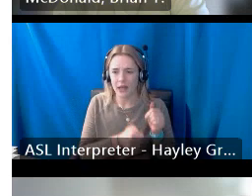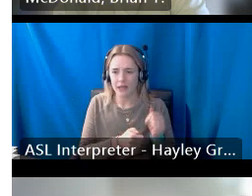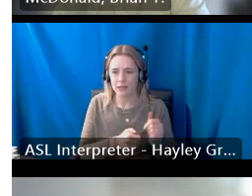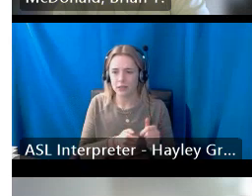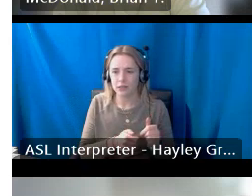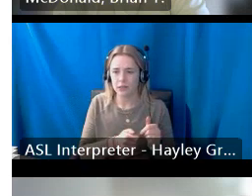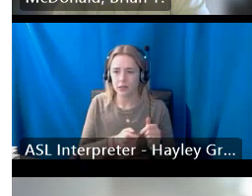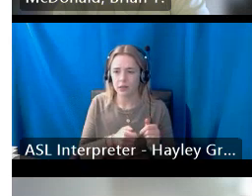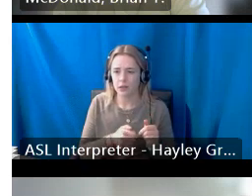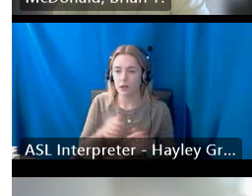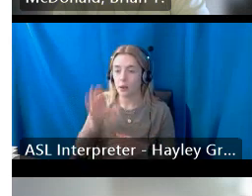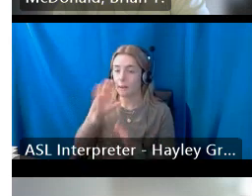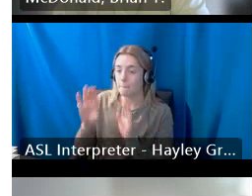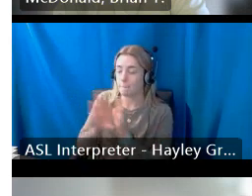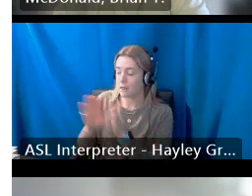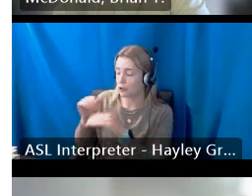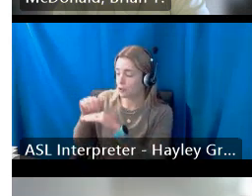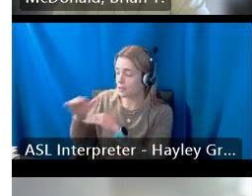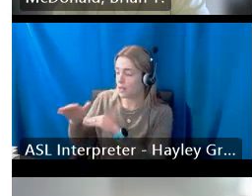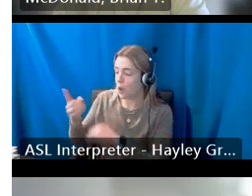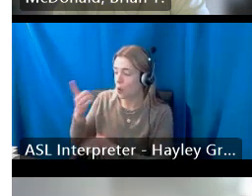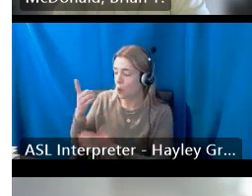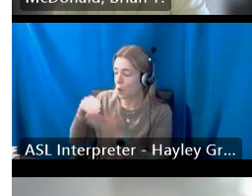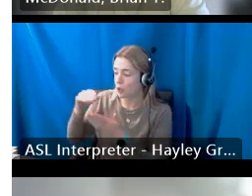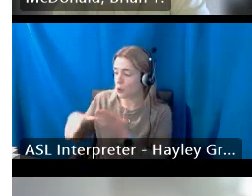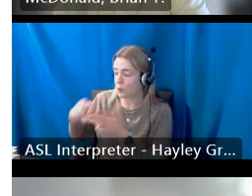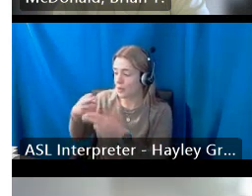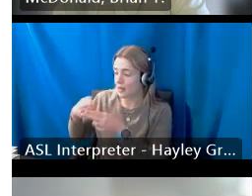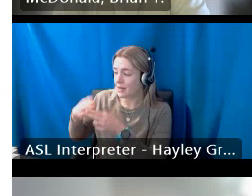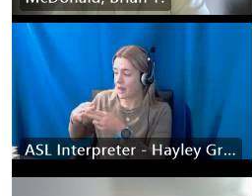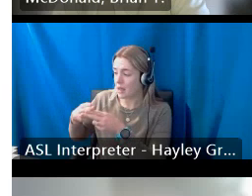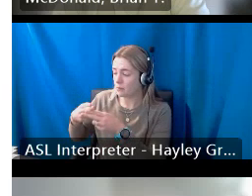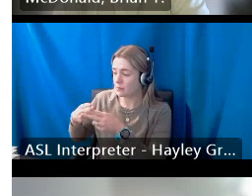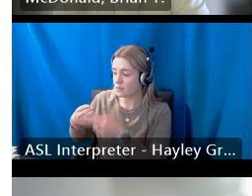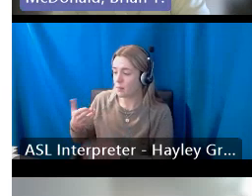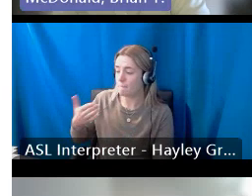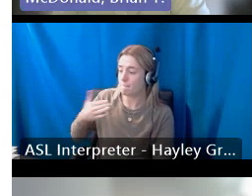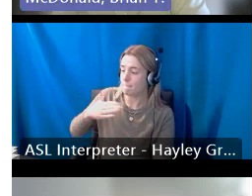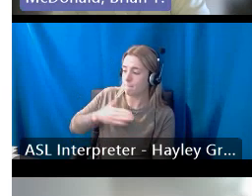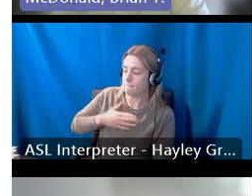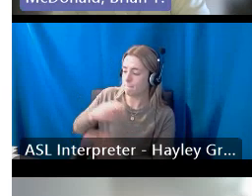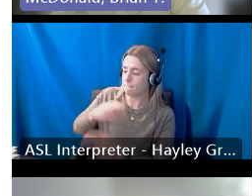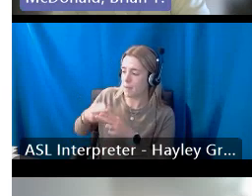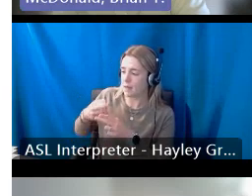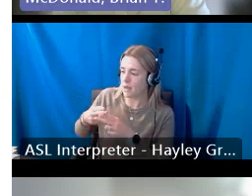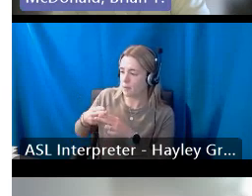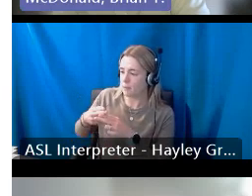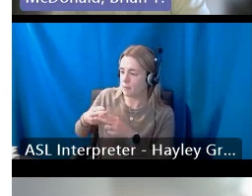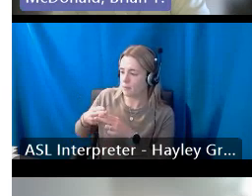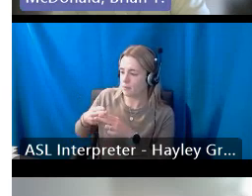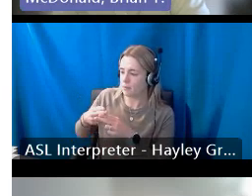On the picture that I sent you, one of the students, their name's coming up as my name. Oh, that's interesting.